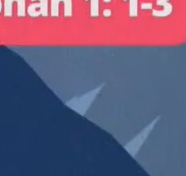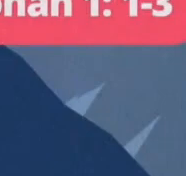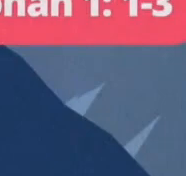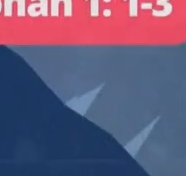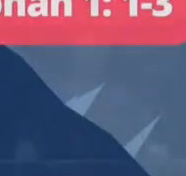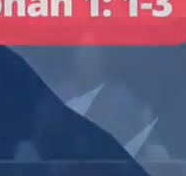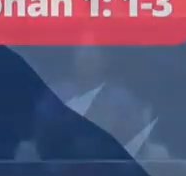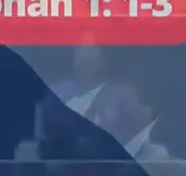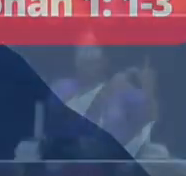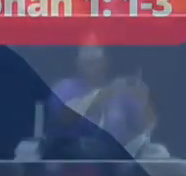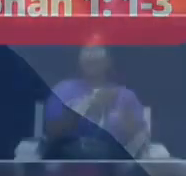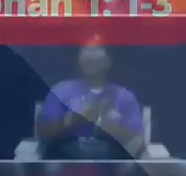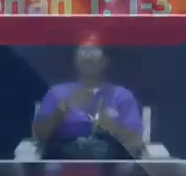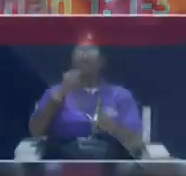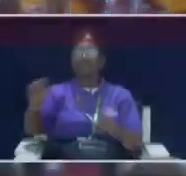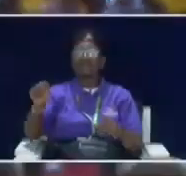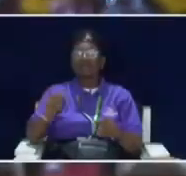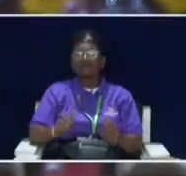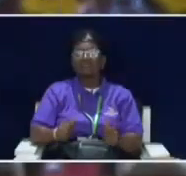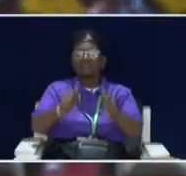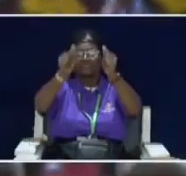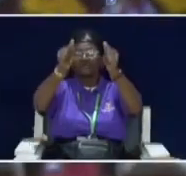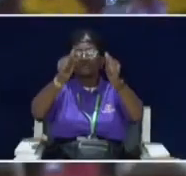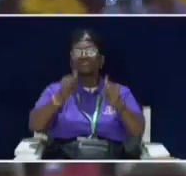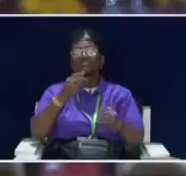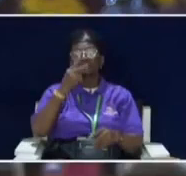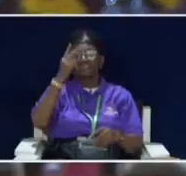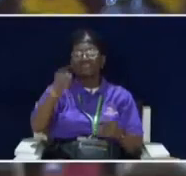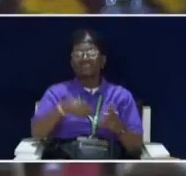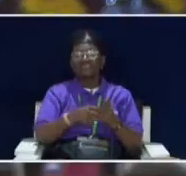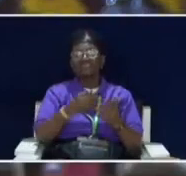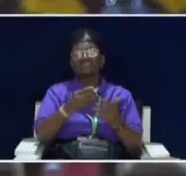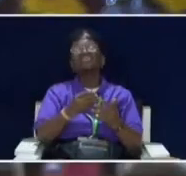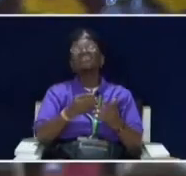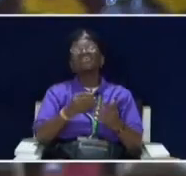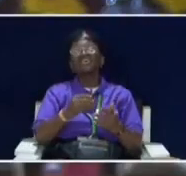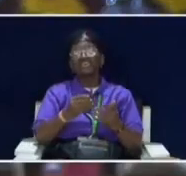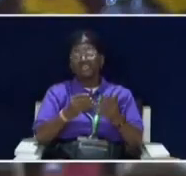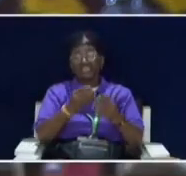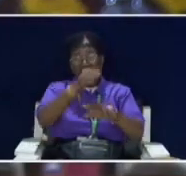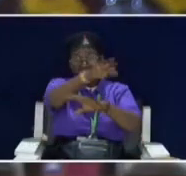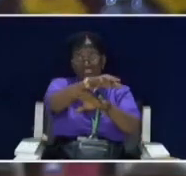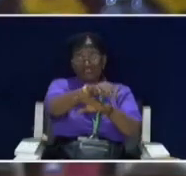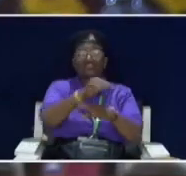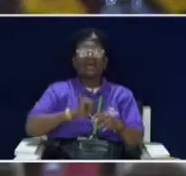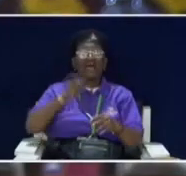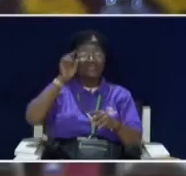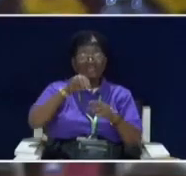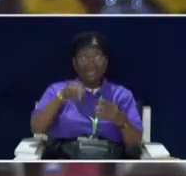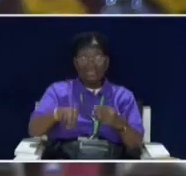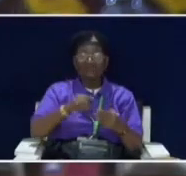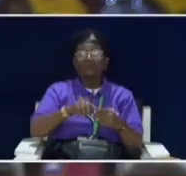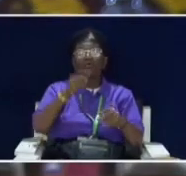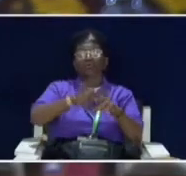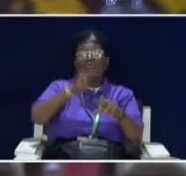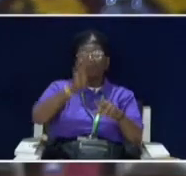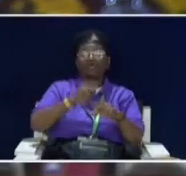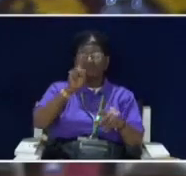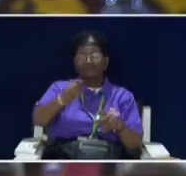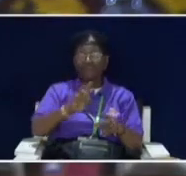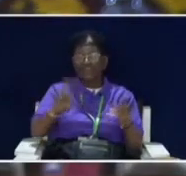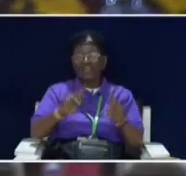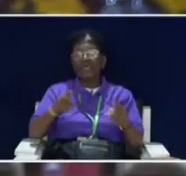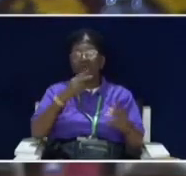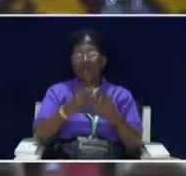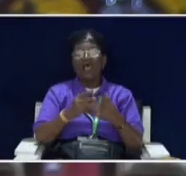ran away from his promotion. See, this evening, I need to warn you very quickly. In Romans chapter 10, verse 10, it says,